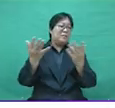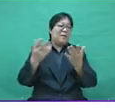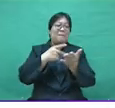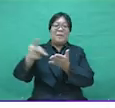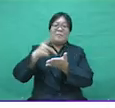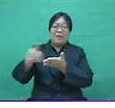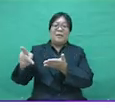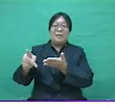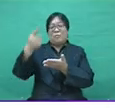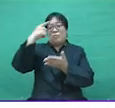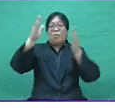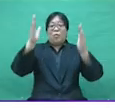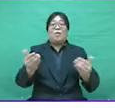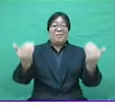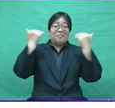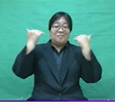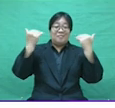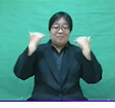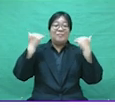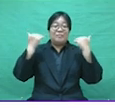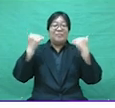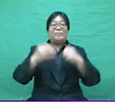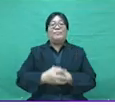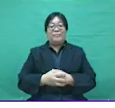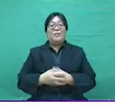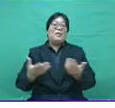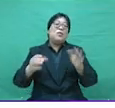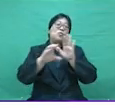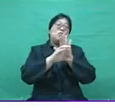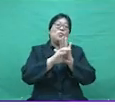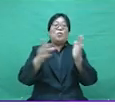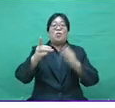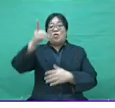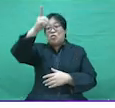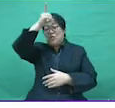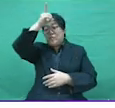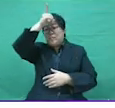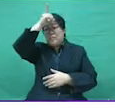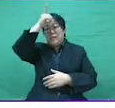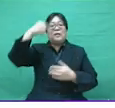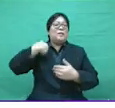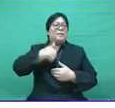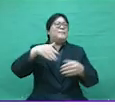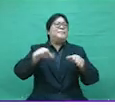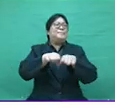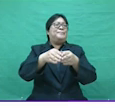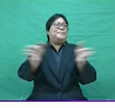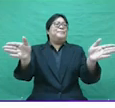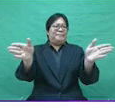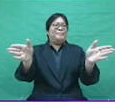Special payments of the unemployment schemes for the people. For example, in Germany, we have